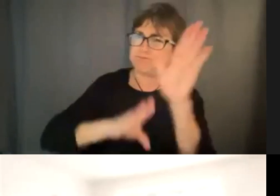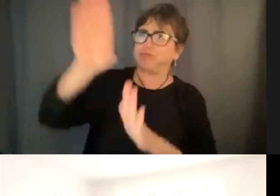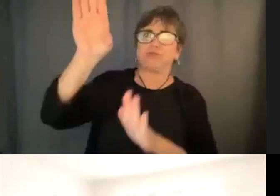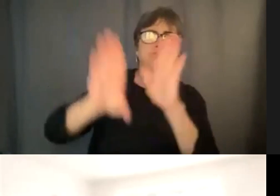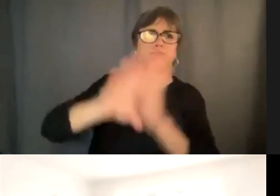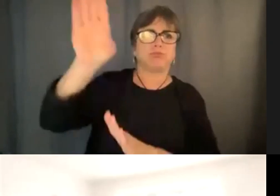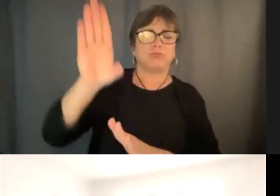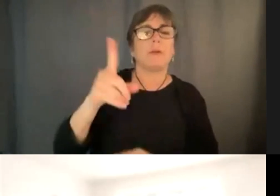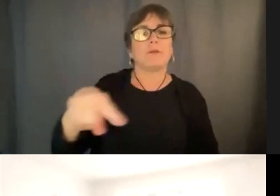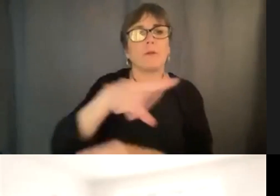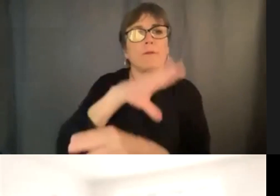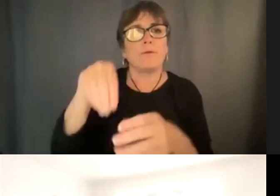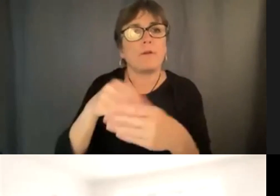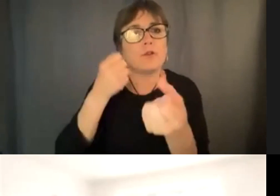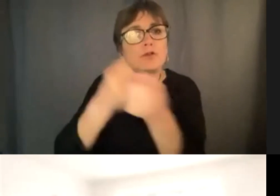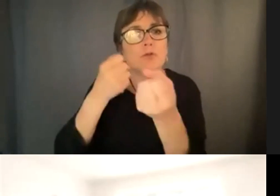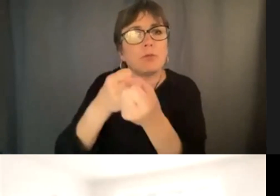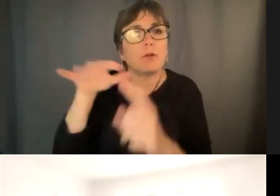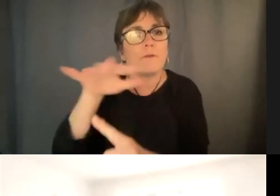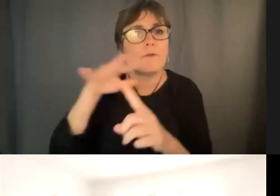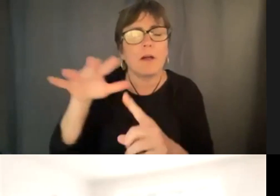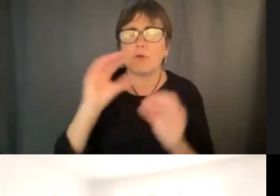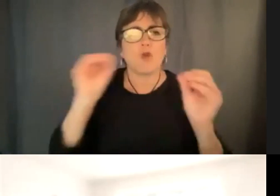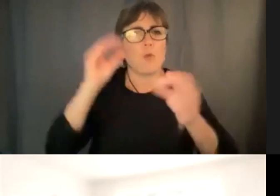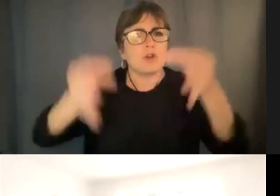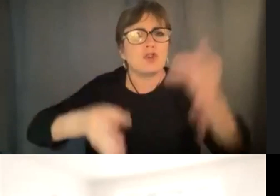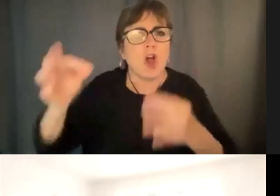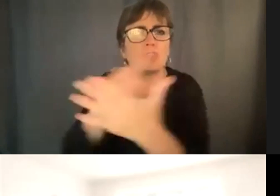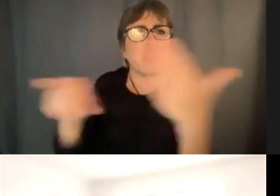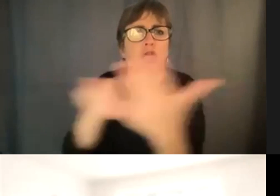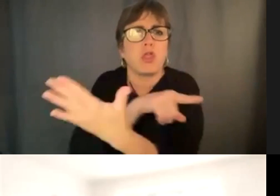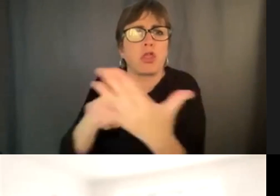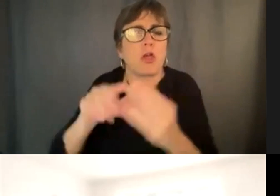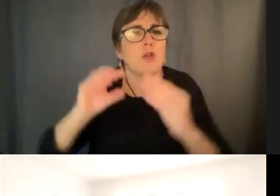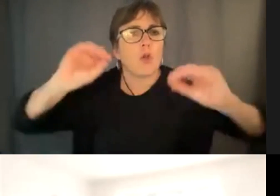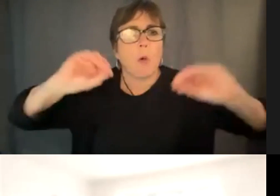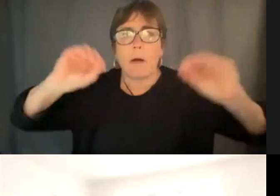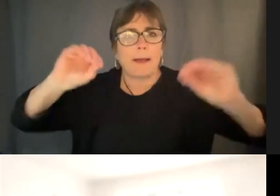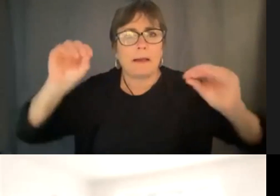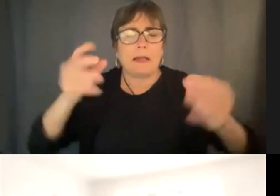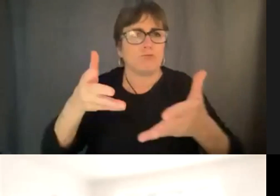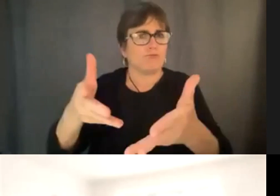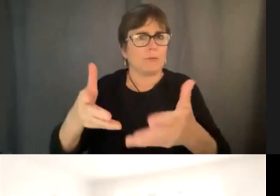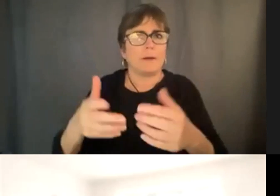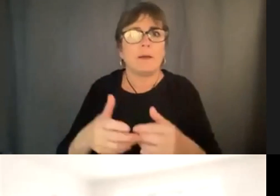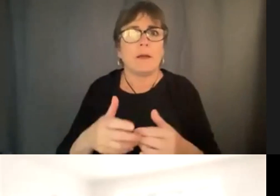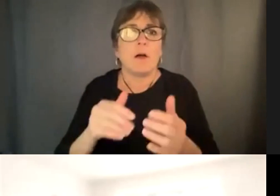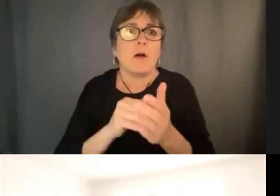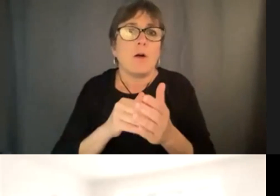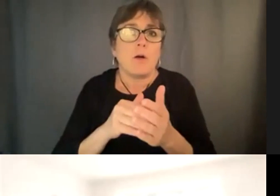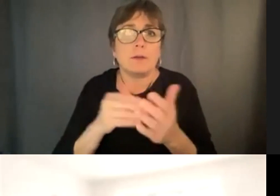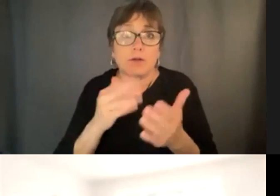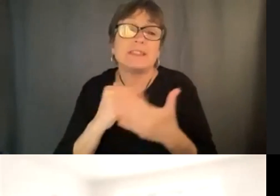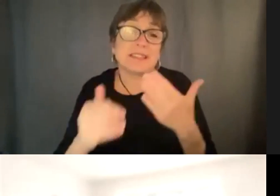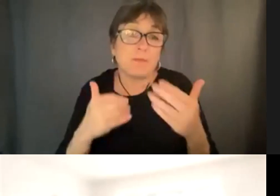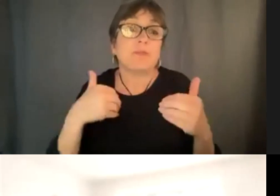going to judge them, they step up. And often it's those young adults that look to mom to speak for them,